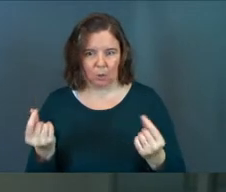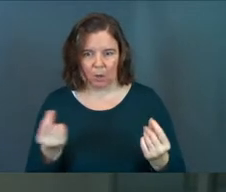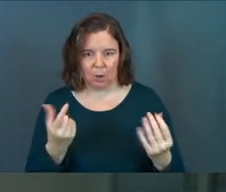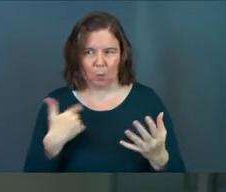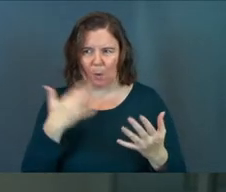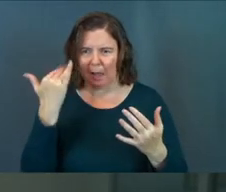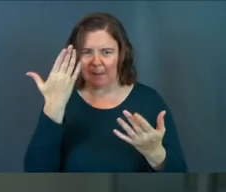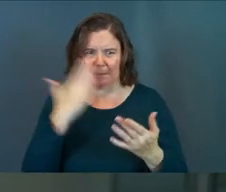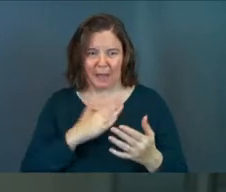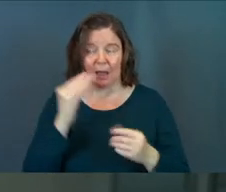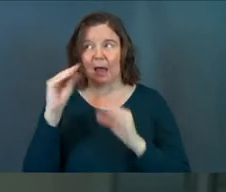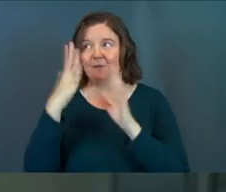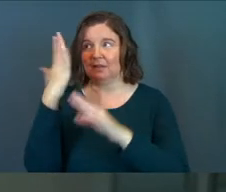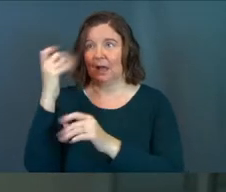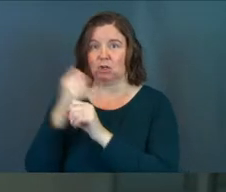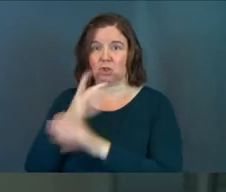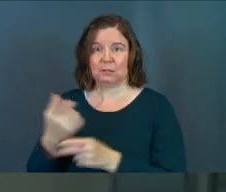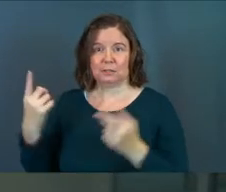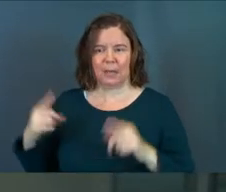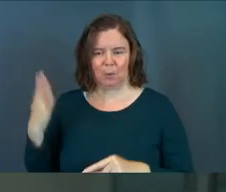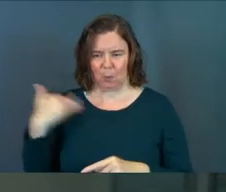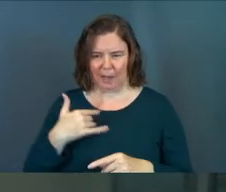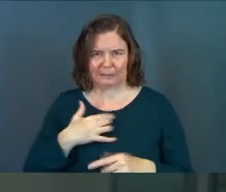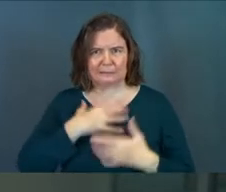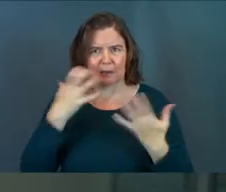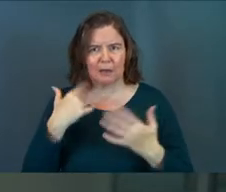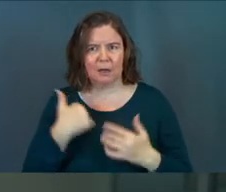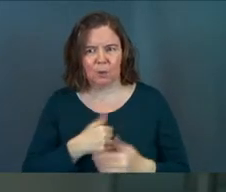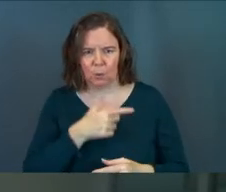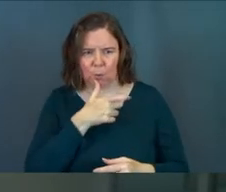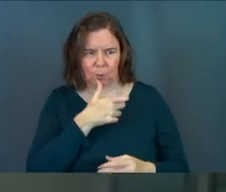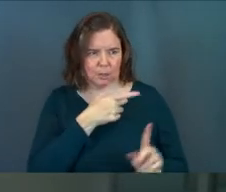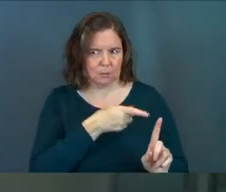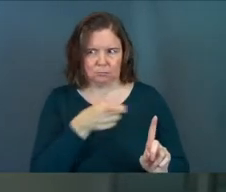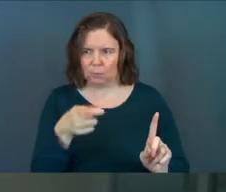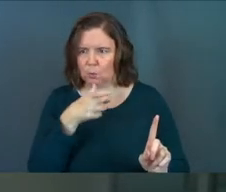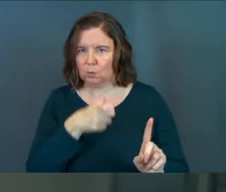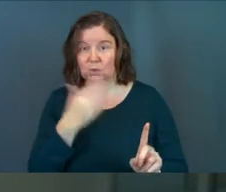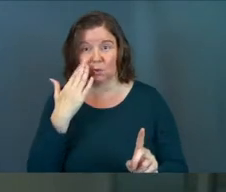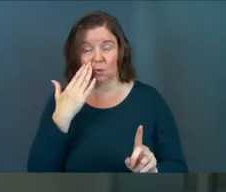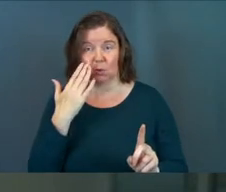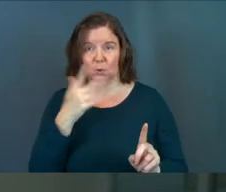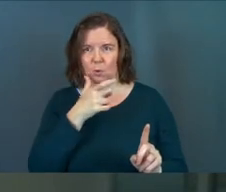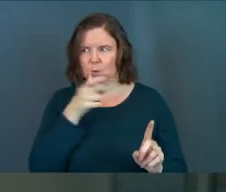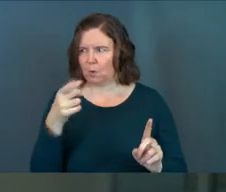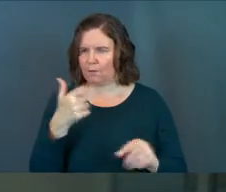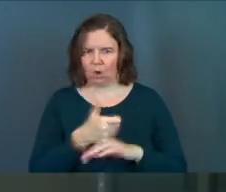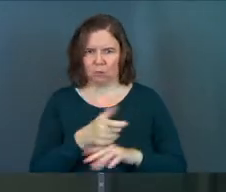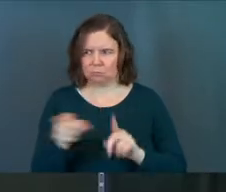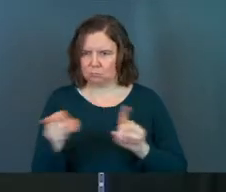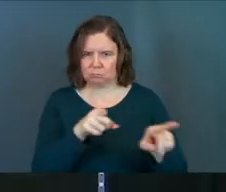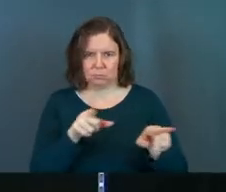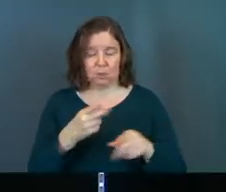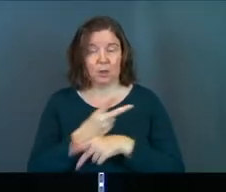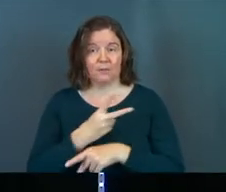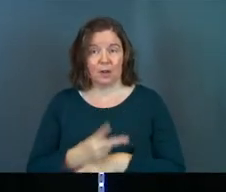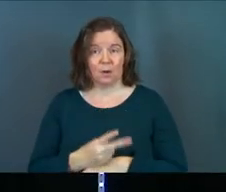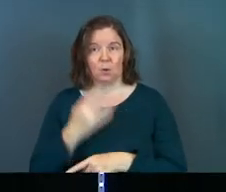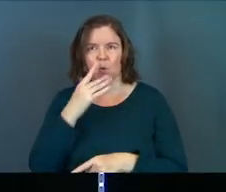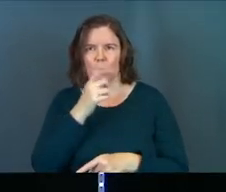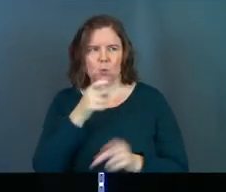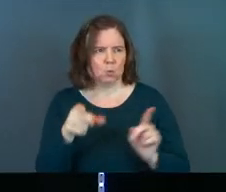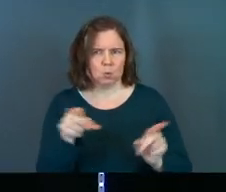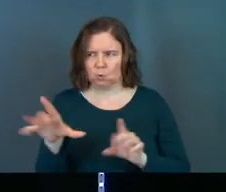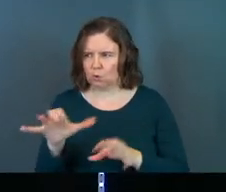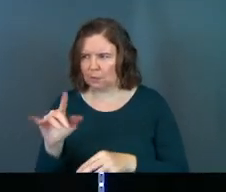why is this so bad? Obviously, God's causing this to happen. Why is he causing it to happen? Who's like, they're pointing, you the Spider-Man meme where everybody's like, whose fault is it? It's like, they're trying to figure that out. They're